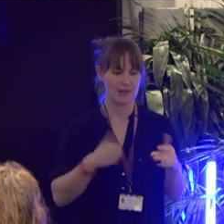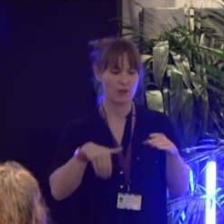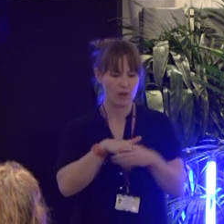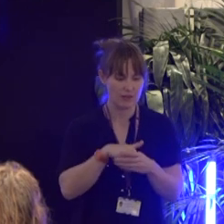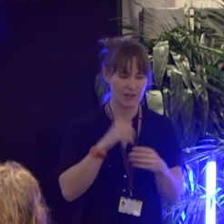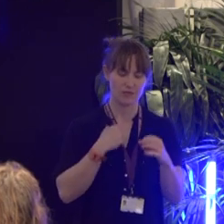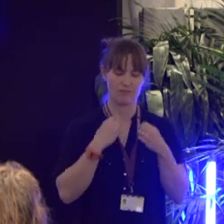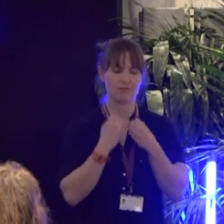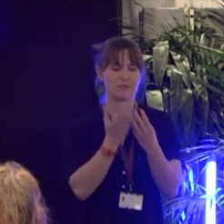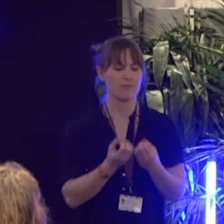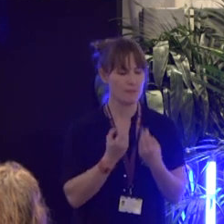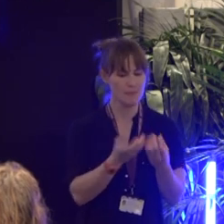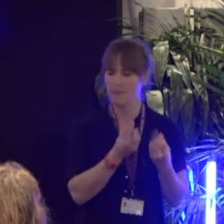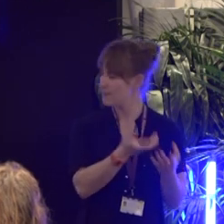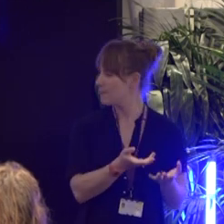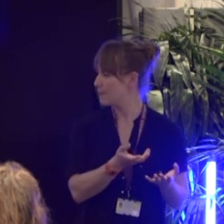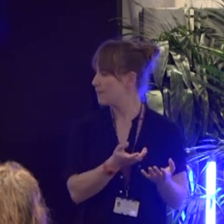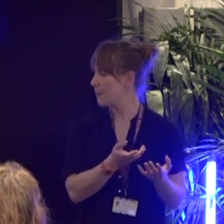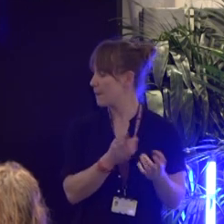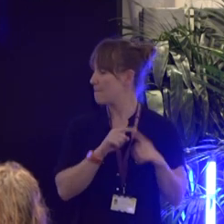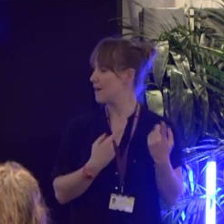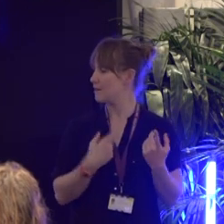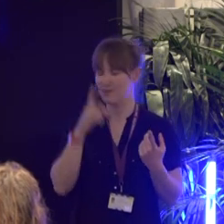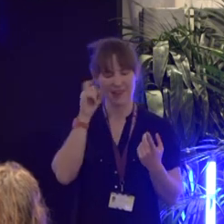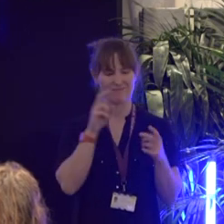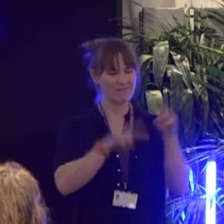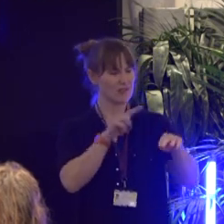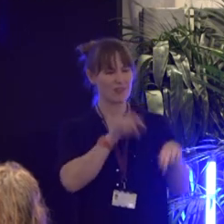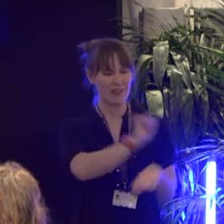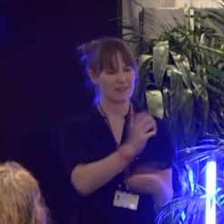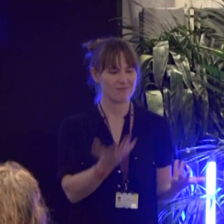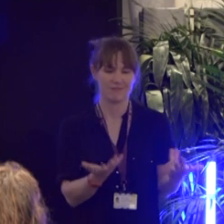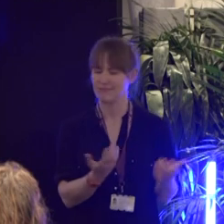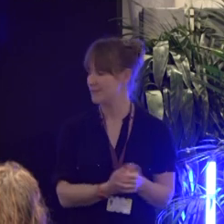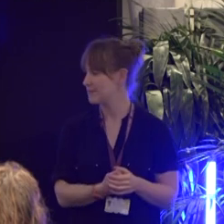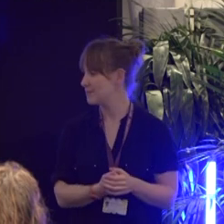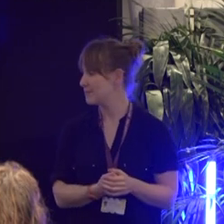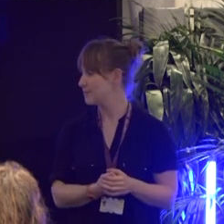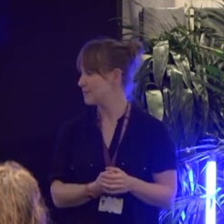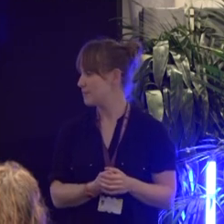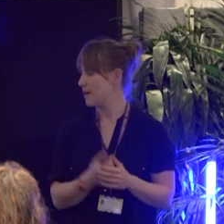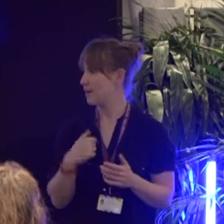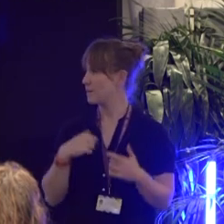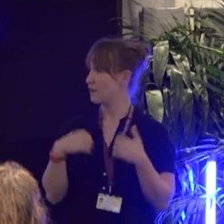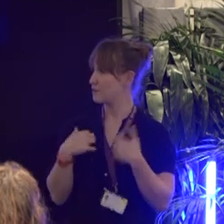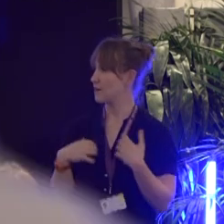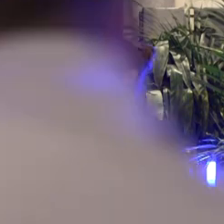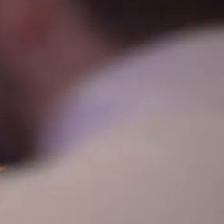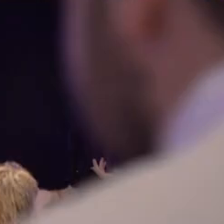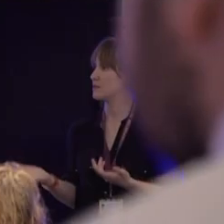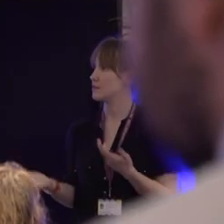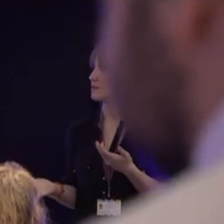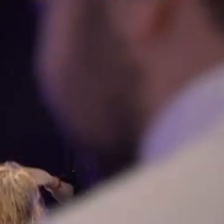getting across, but like, you can't measure that, I guess. So I'm interested in sort